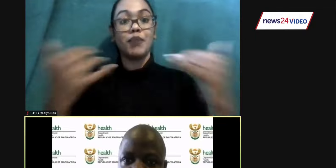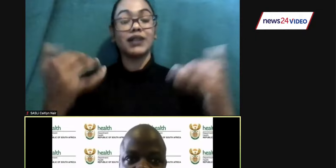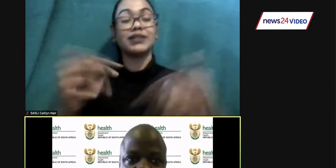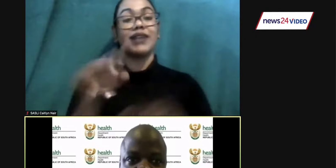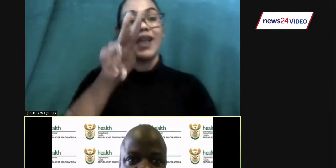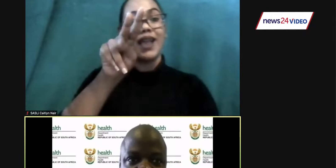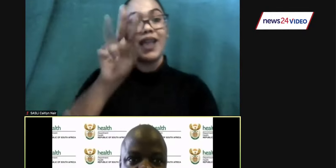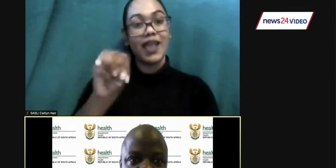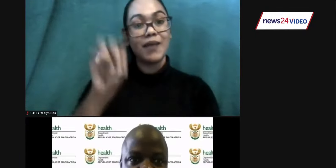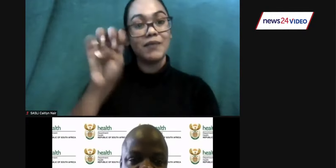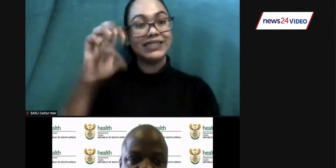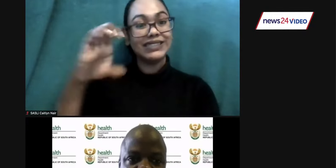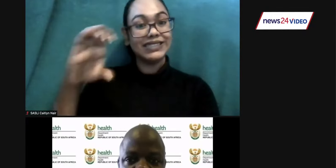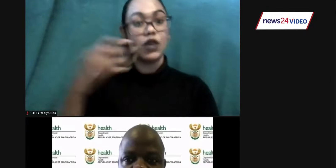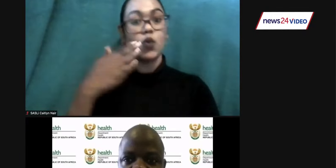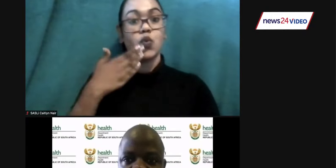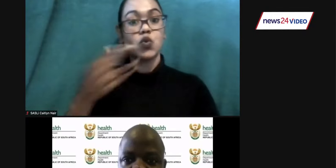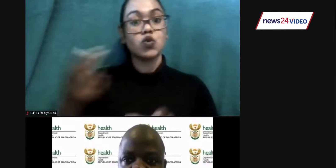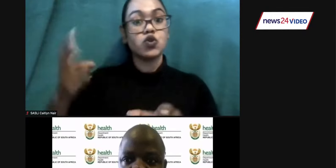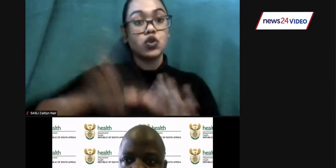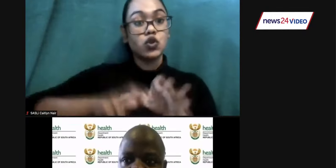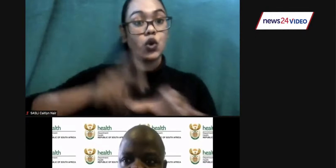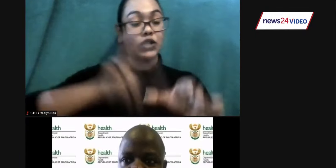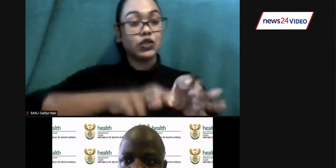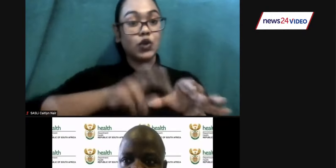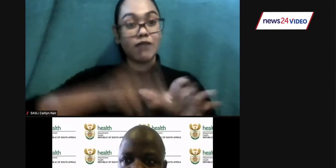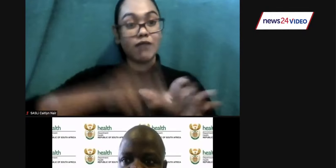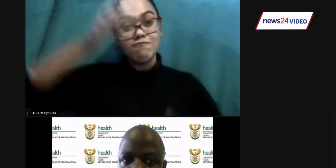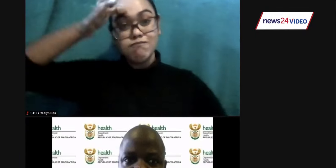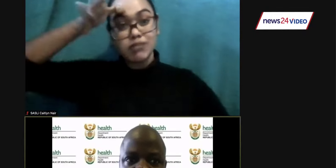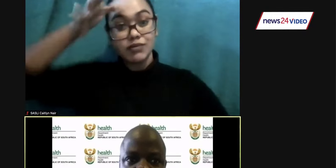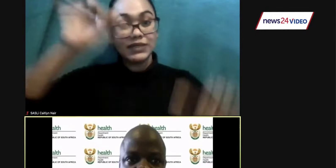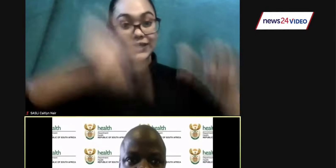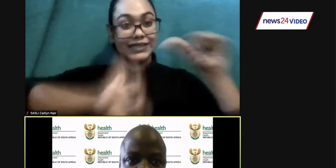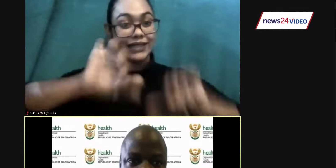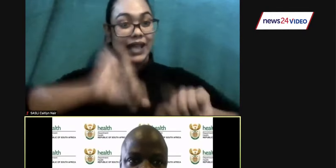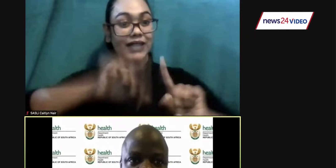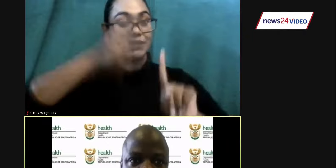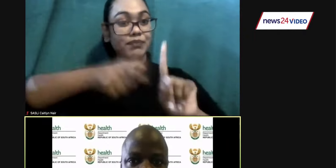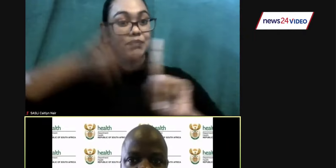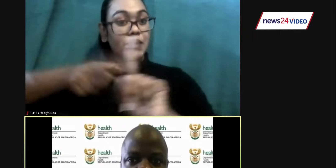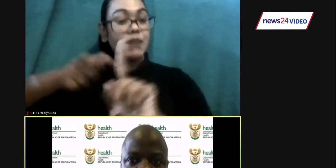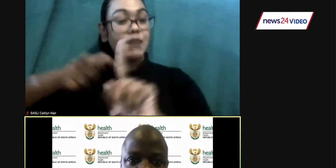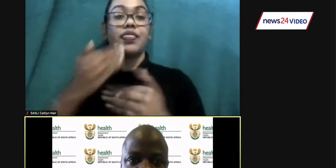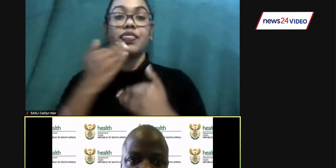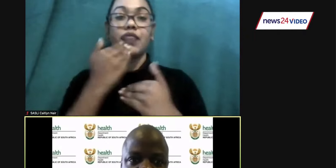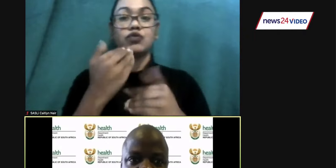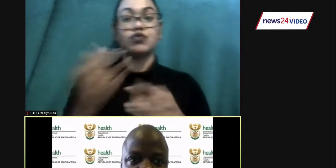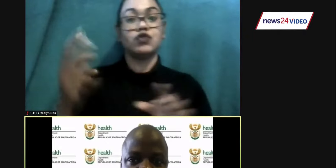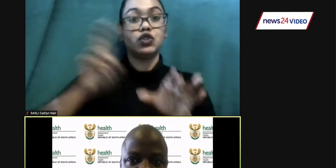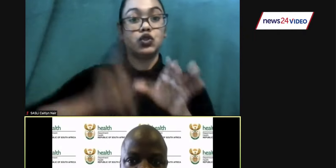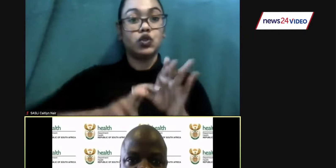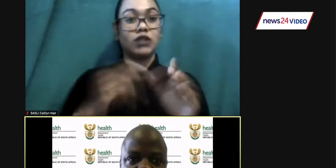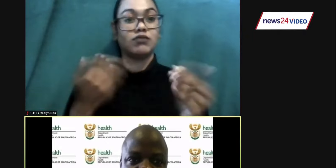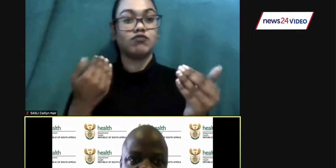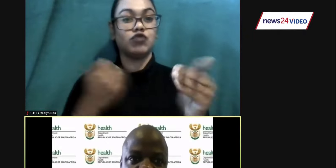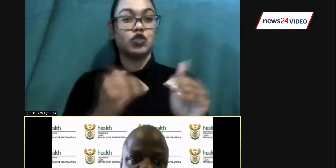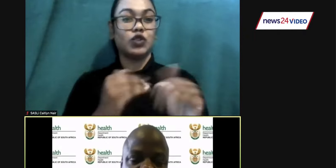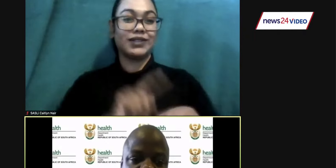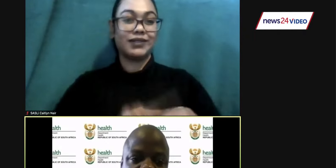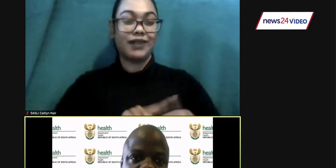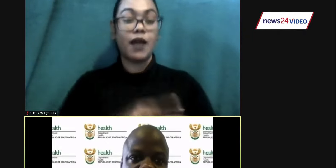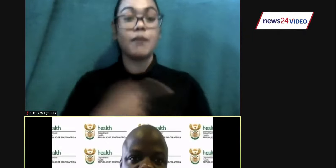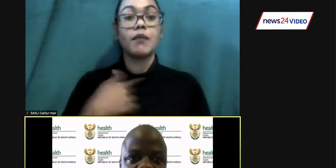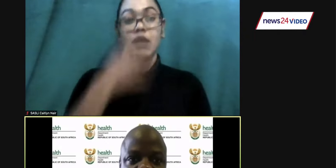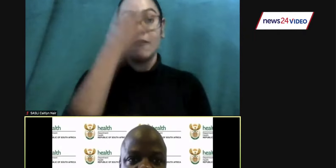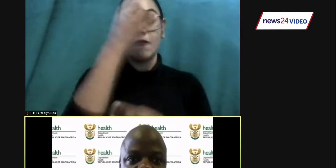other colleagues, the scientists, the members of the media. Thanks for coming on a short notice. I want to assure the members of the media that